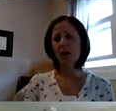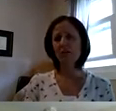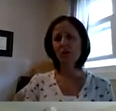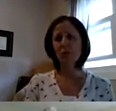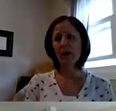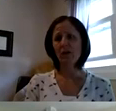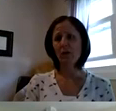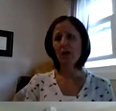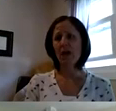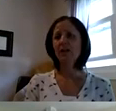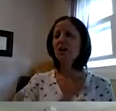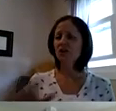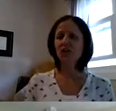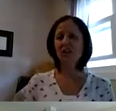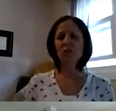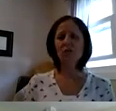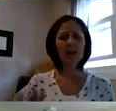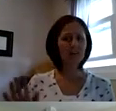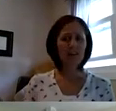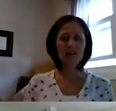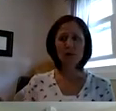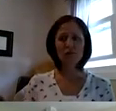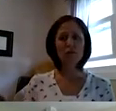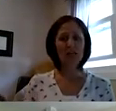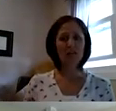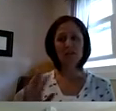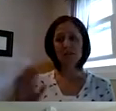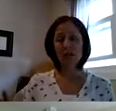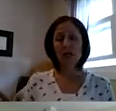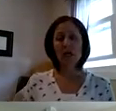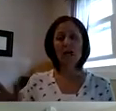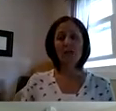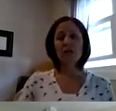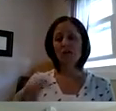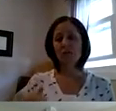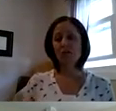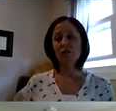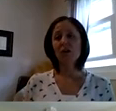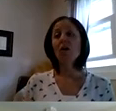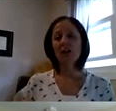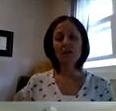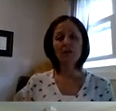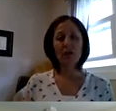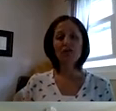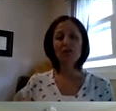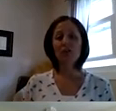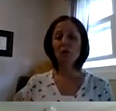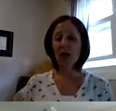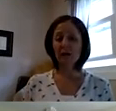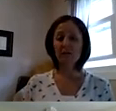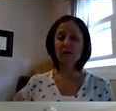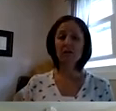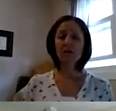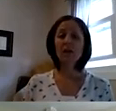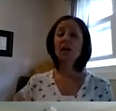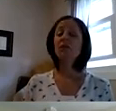you applied for your regular grant, just check that profile. It takes about 2 seconds. Just make sure that all that information is